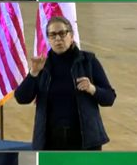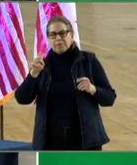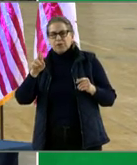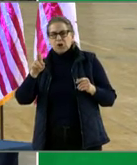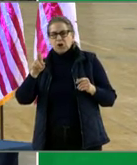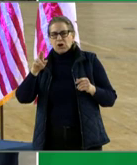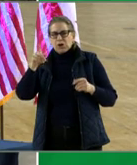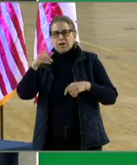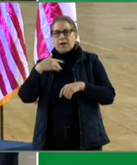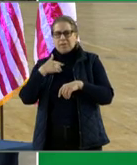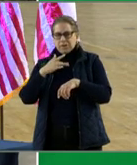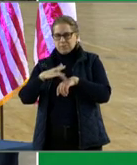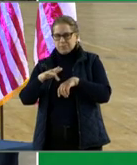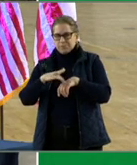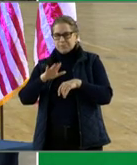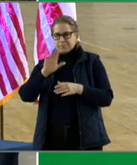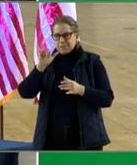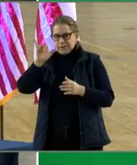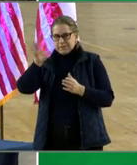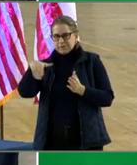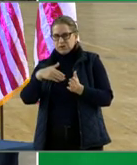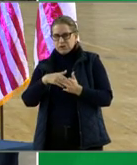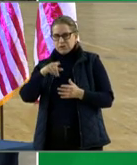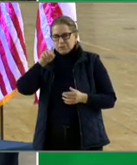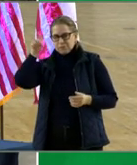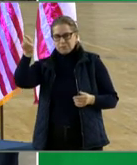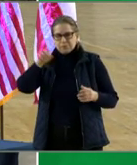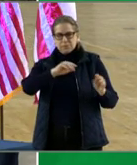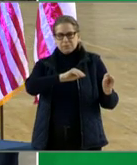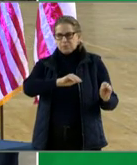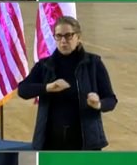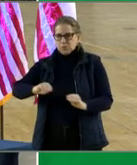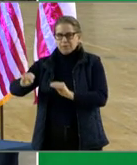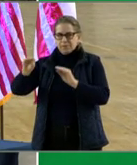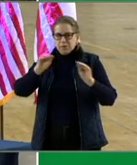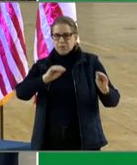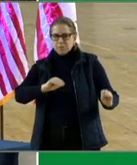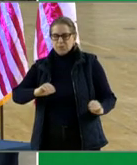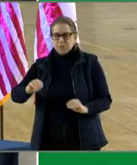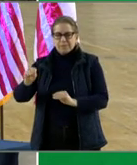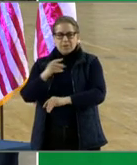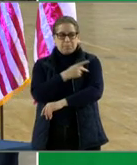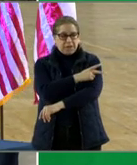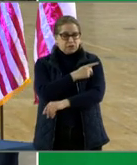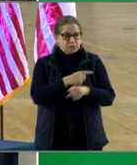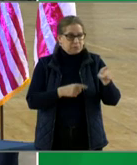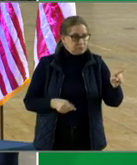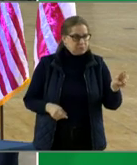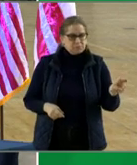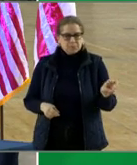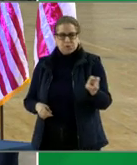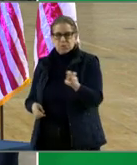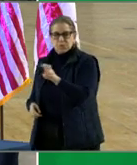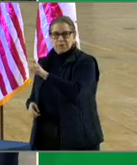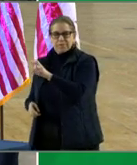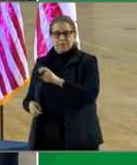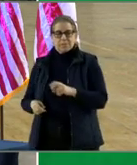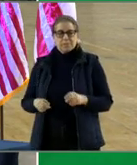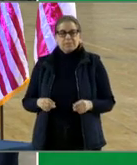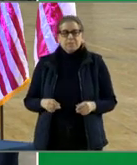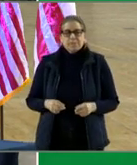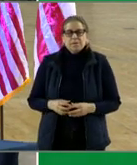facilities to move patients within the system. And I know that the hospitals are talking about that now on how to move load